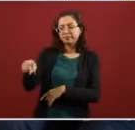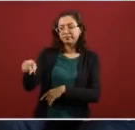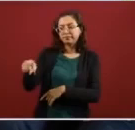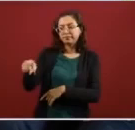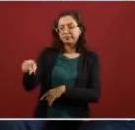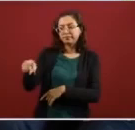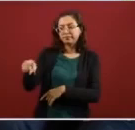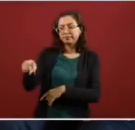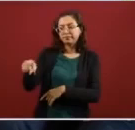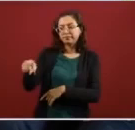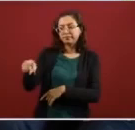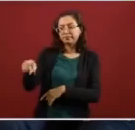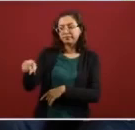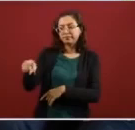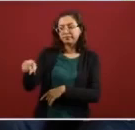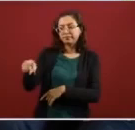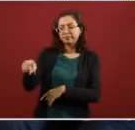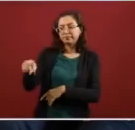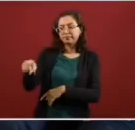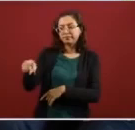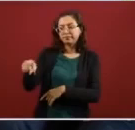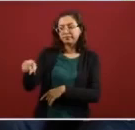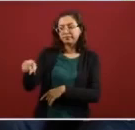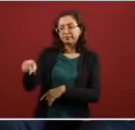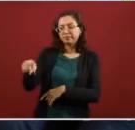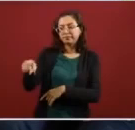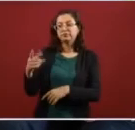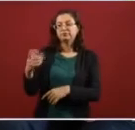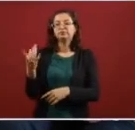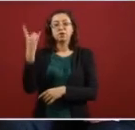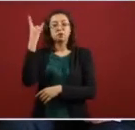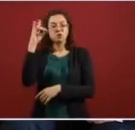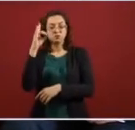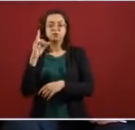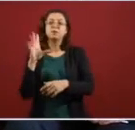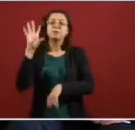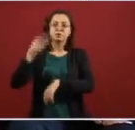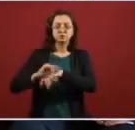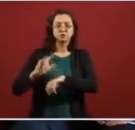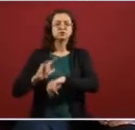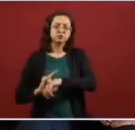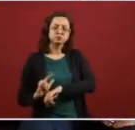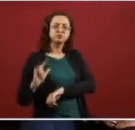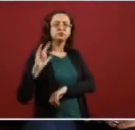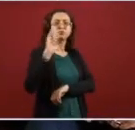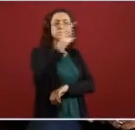they could allow us to exit the Bolivian airspace. Se van a permitir salir.